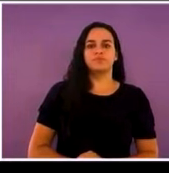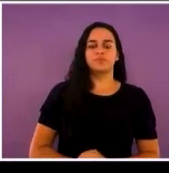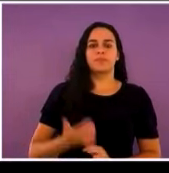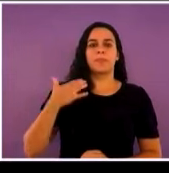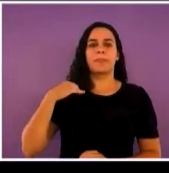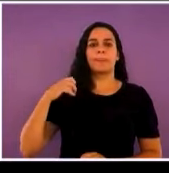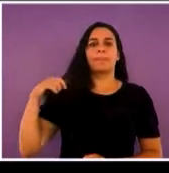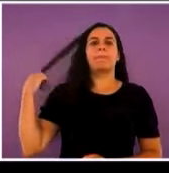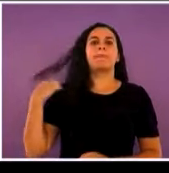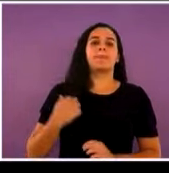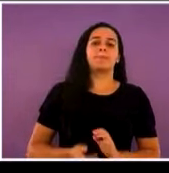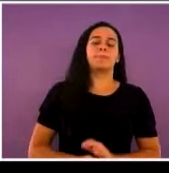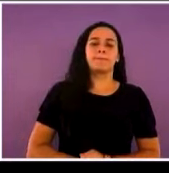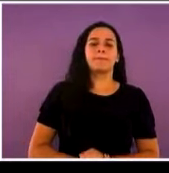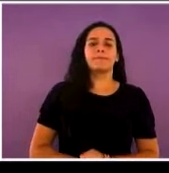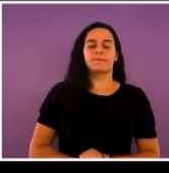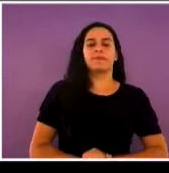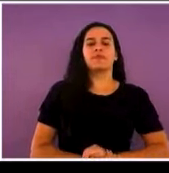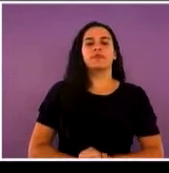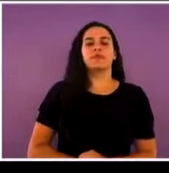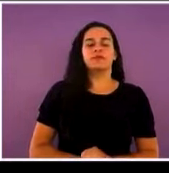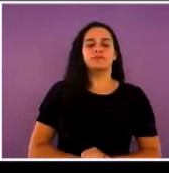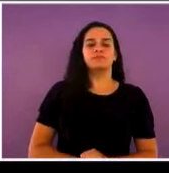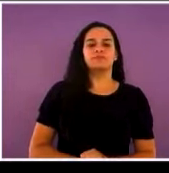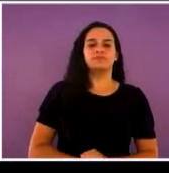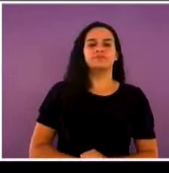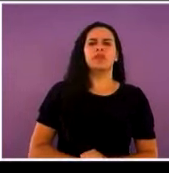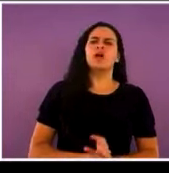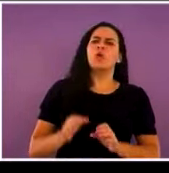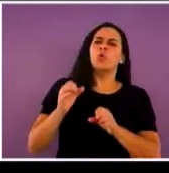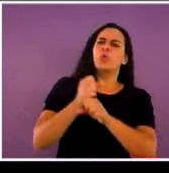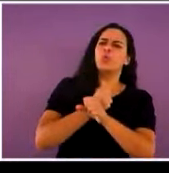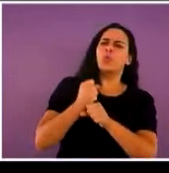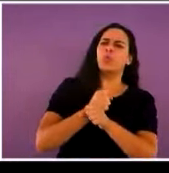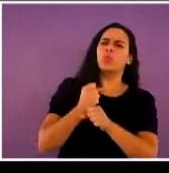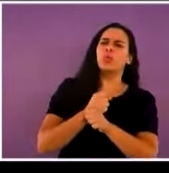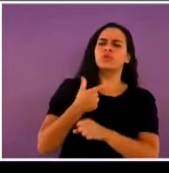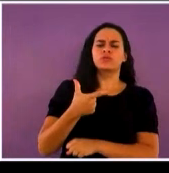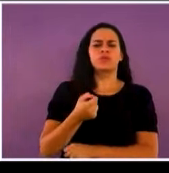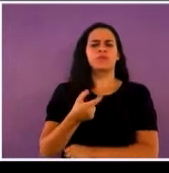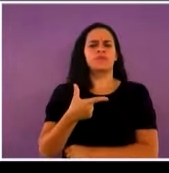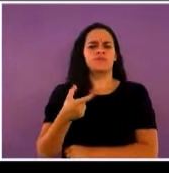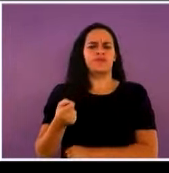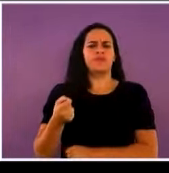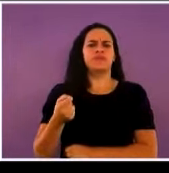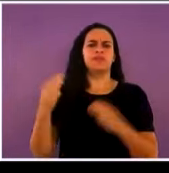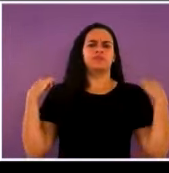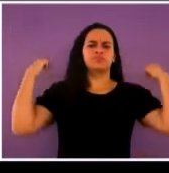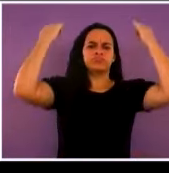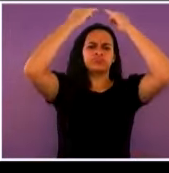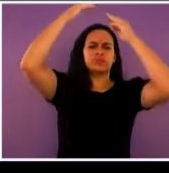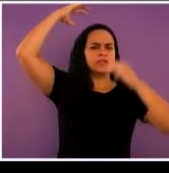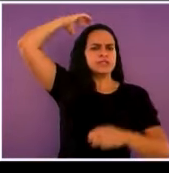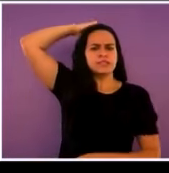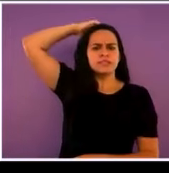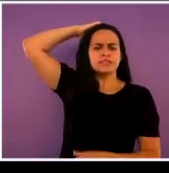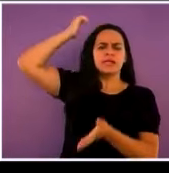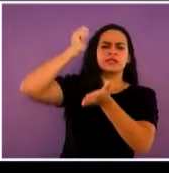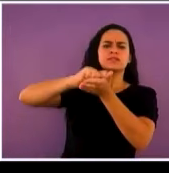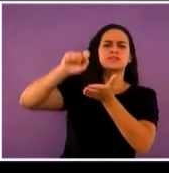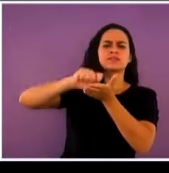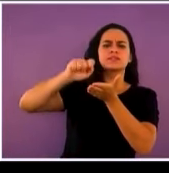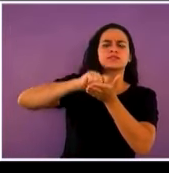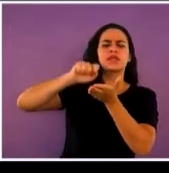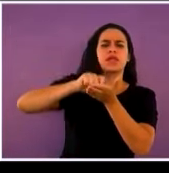wrote an encyclical. Em 2020, o Papa Francisco escreveu um documento, uma encíclica. The